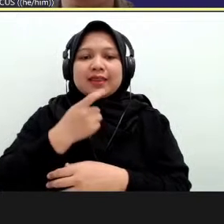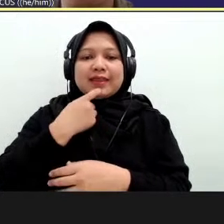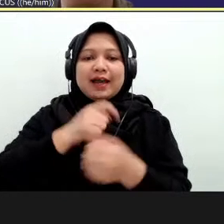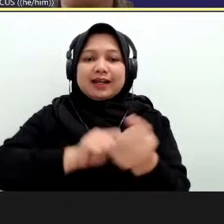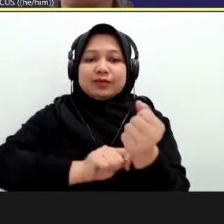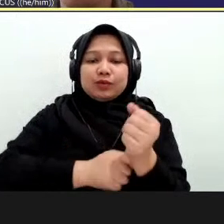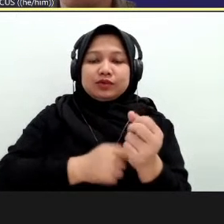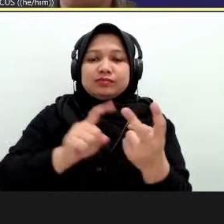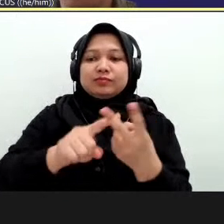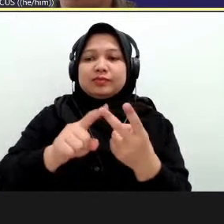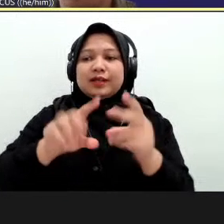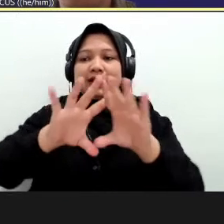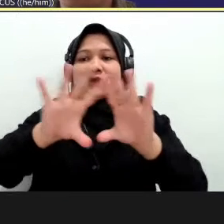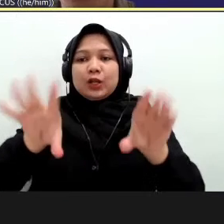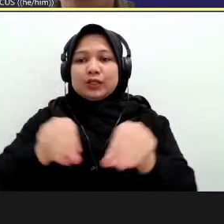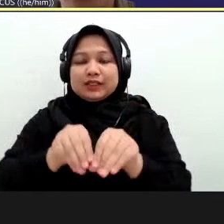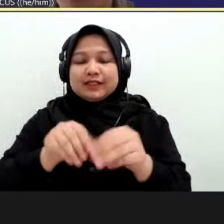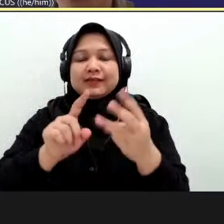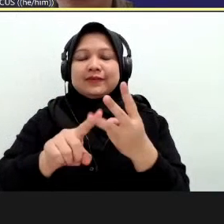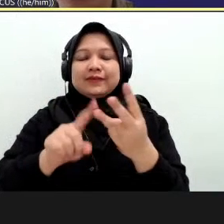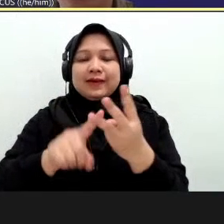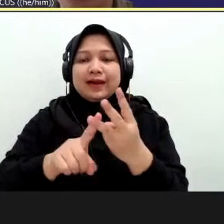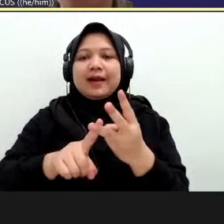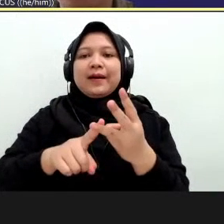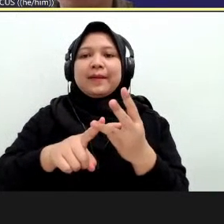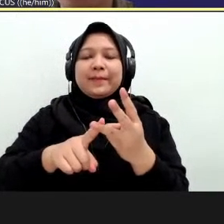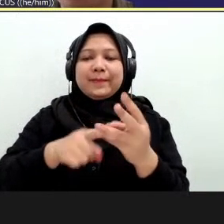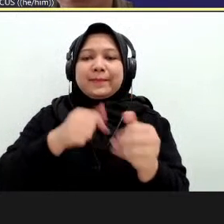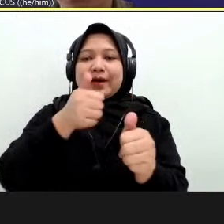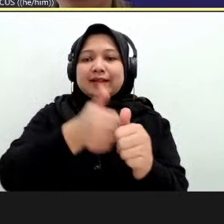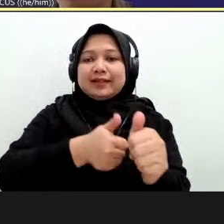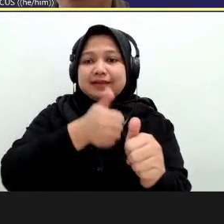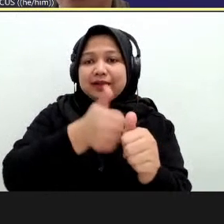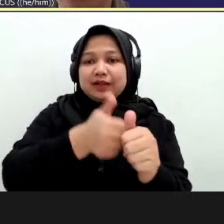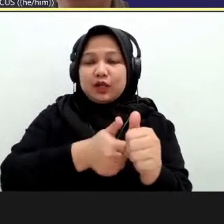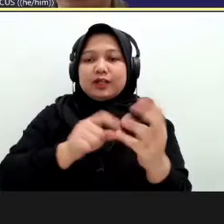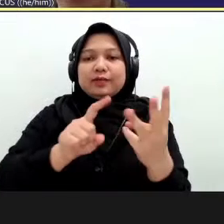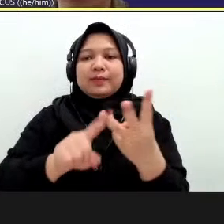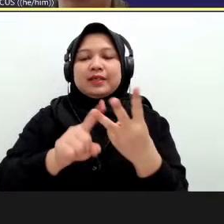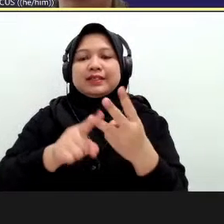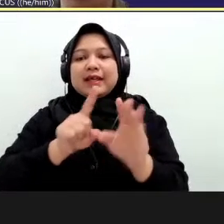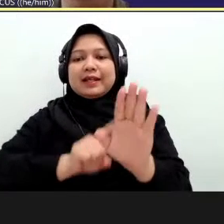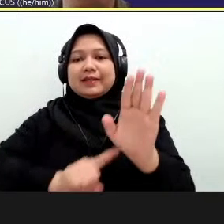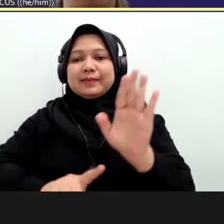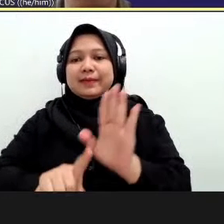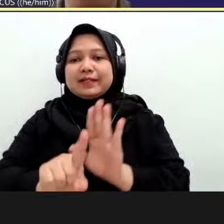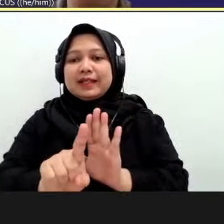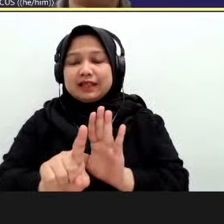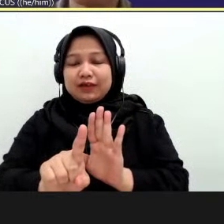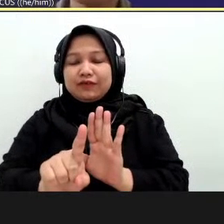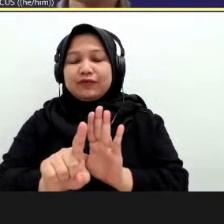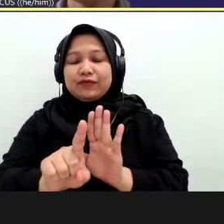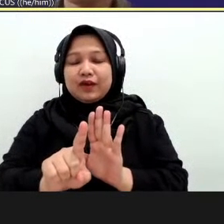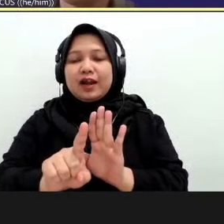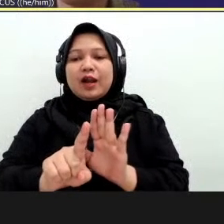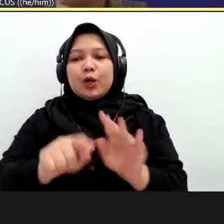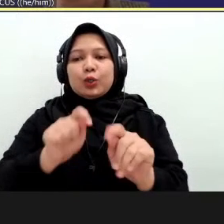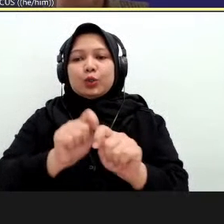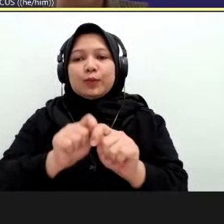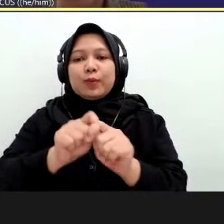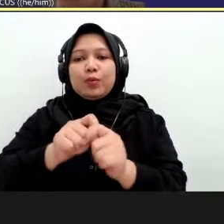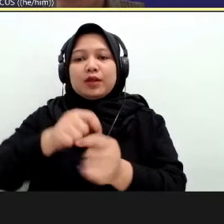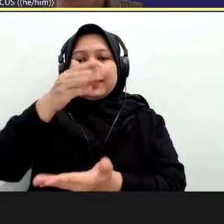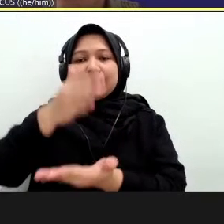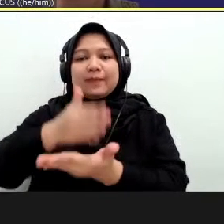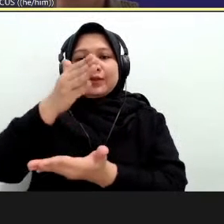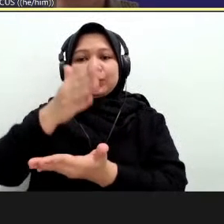fundamental freedoms in accordance with national legislations and international agreements. So I